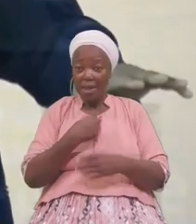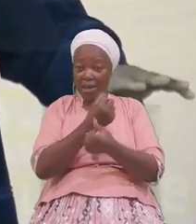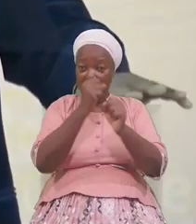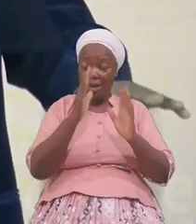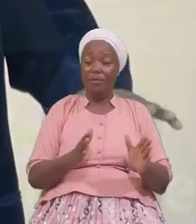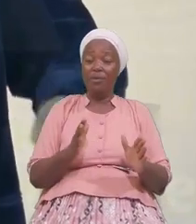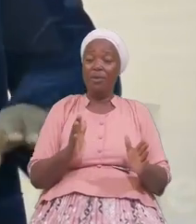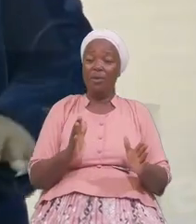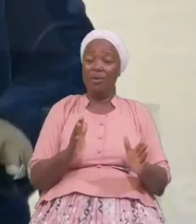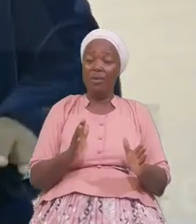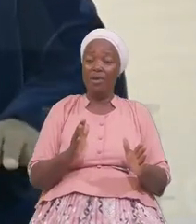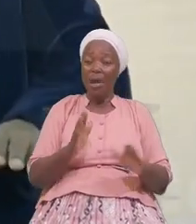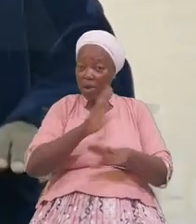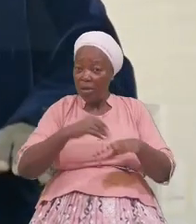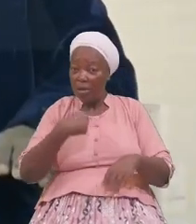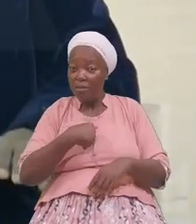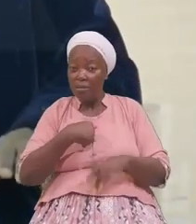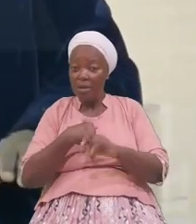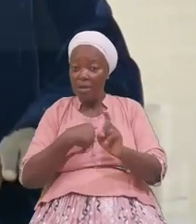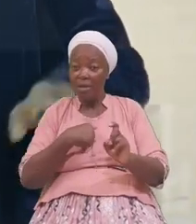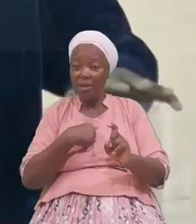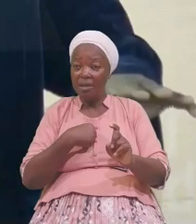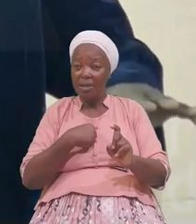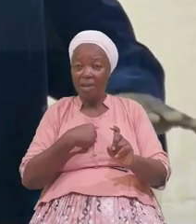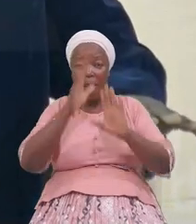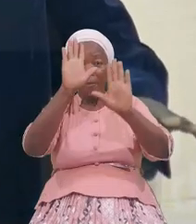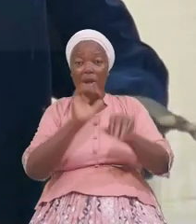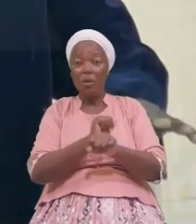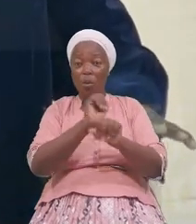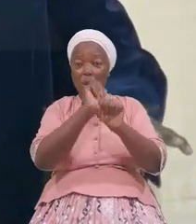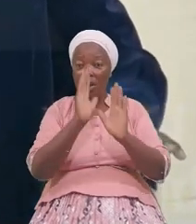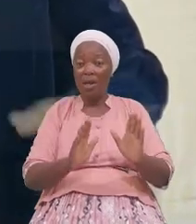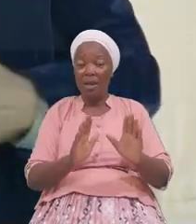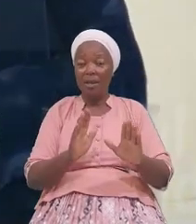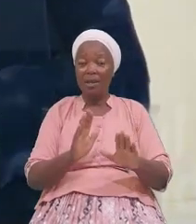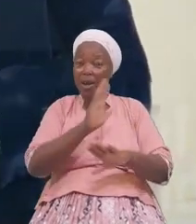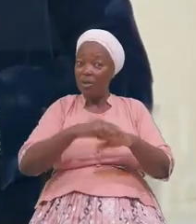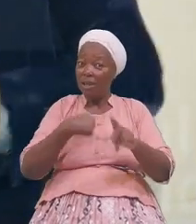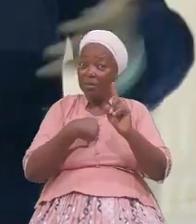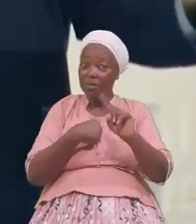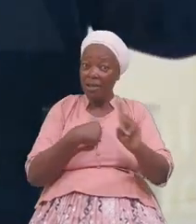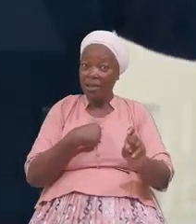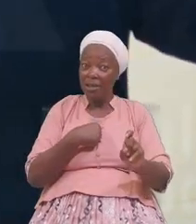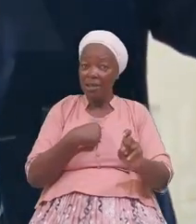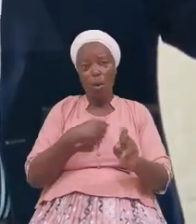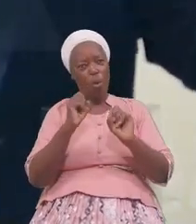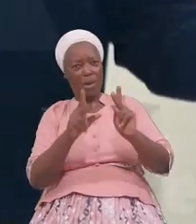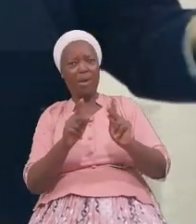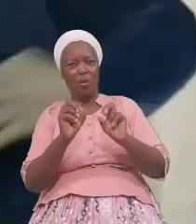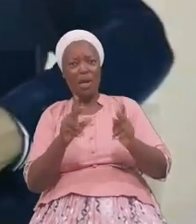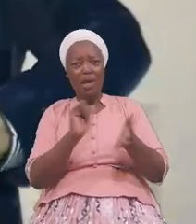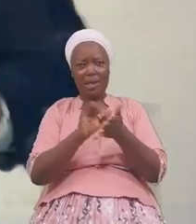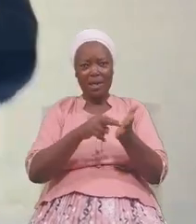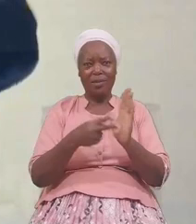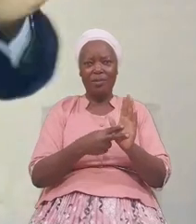Savior, calling me, miracle worker, calling me. Okay, that